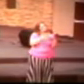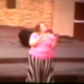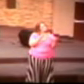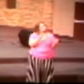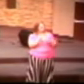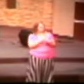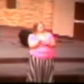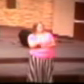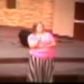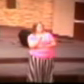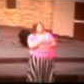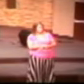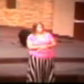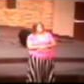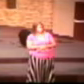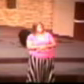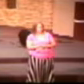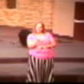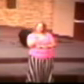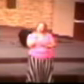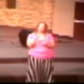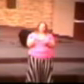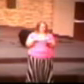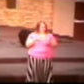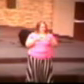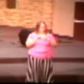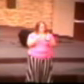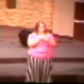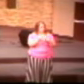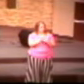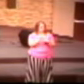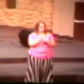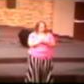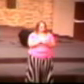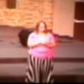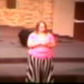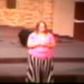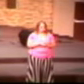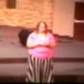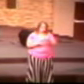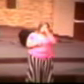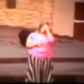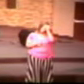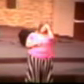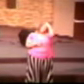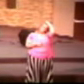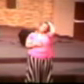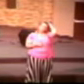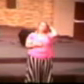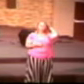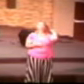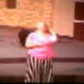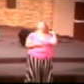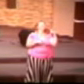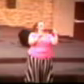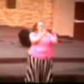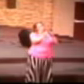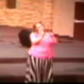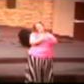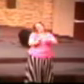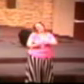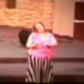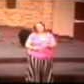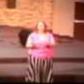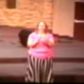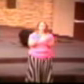trying to understand. That's one way a life group works. And I could go through several stories, but these are life group